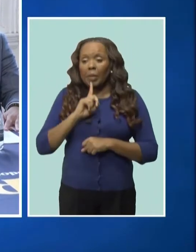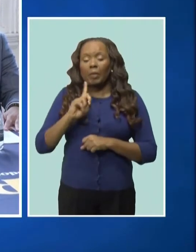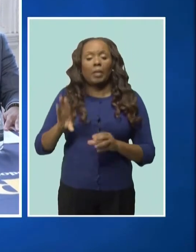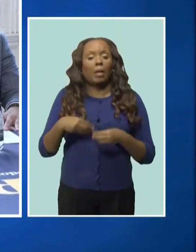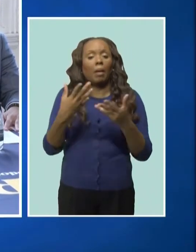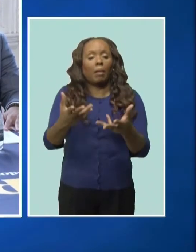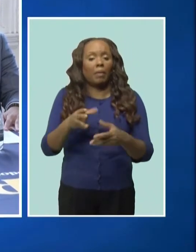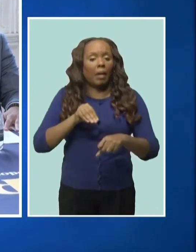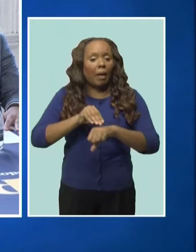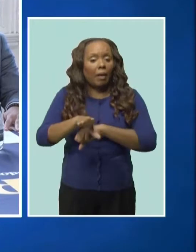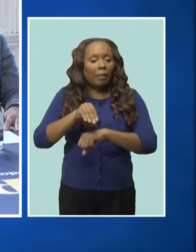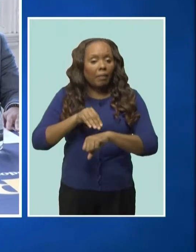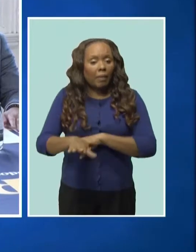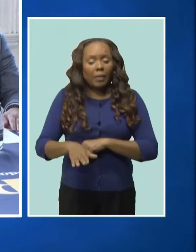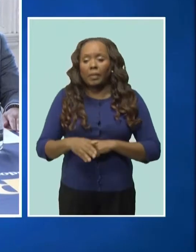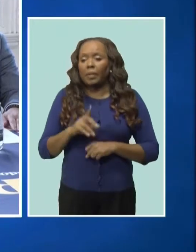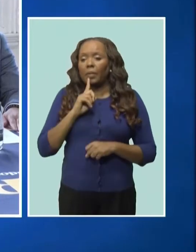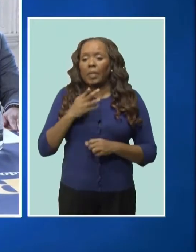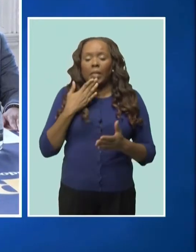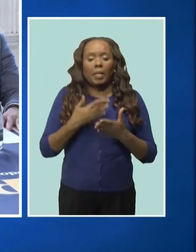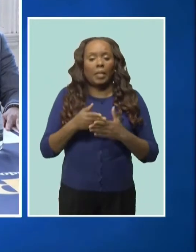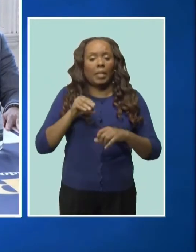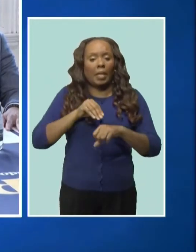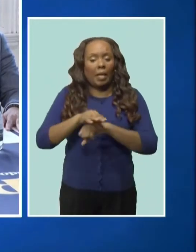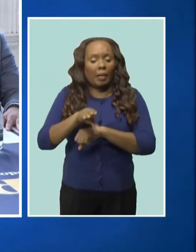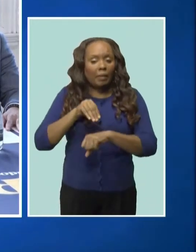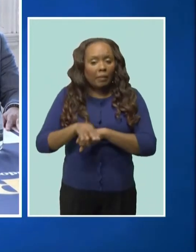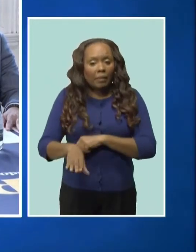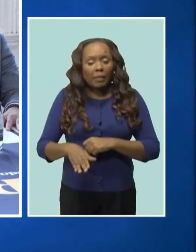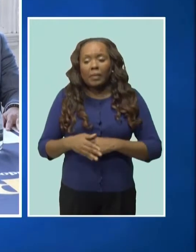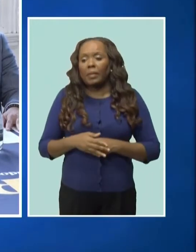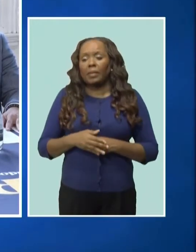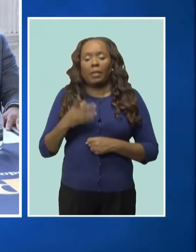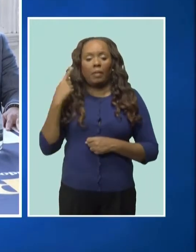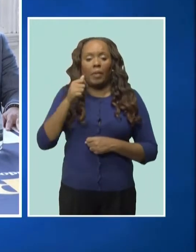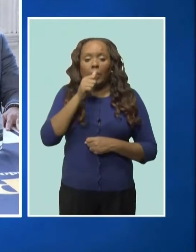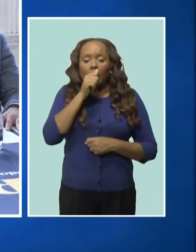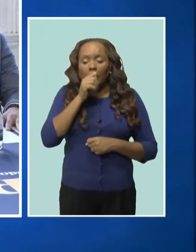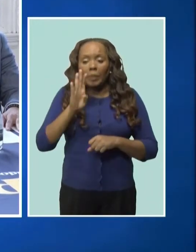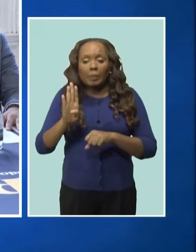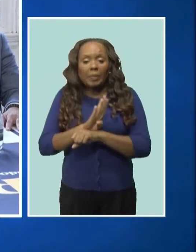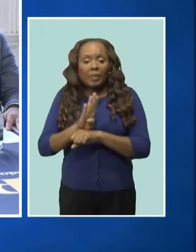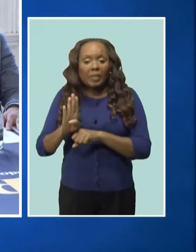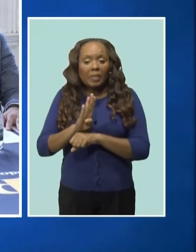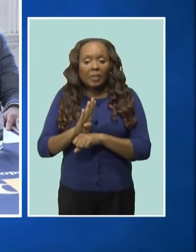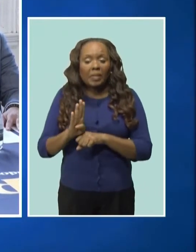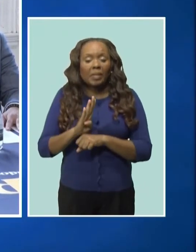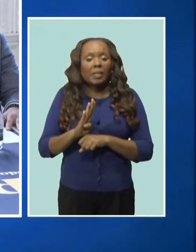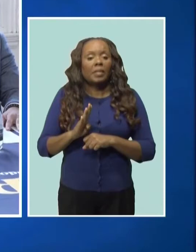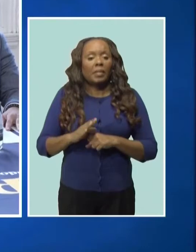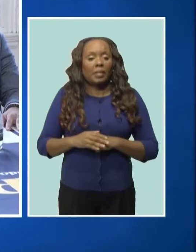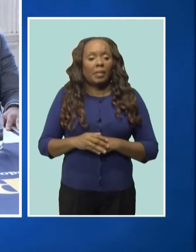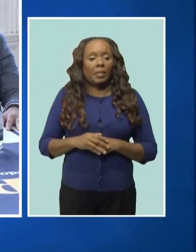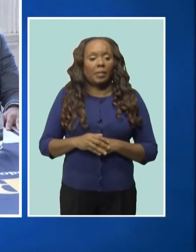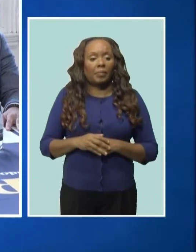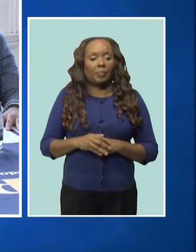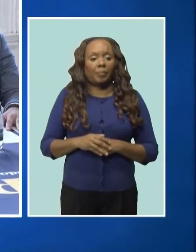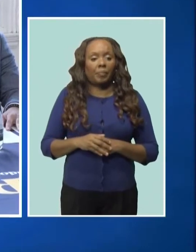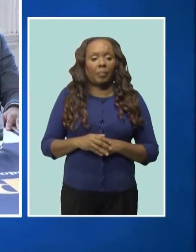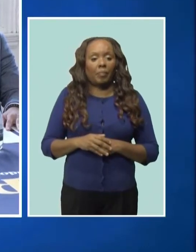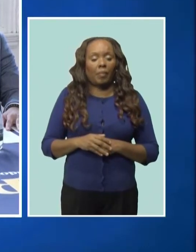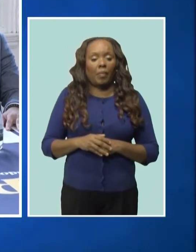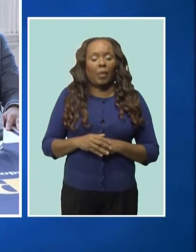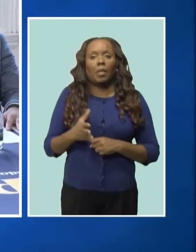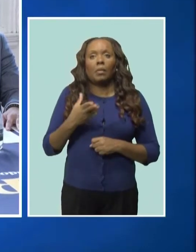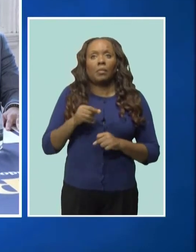advice strategically within the context of the private sector to be able to see those rates of